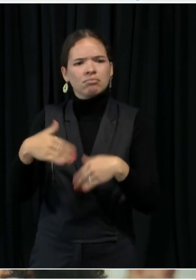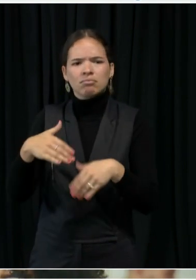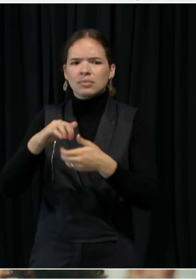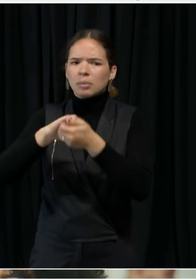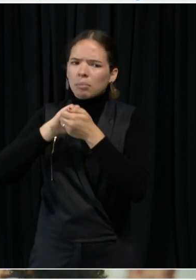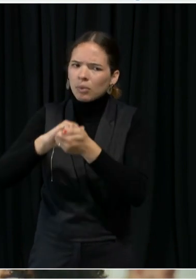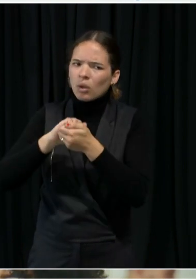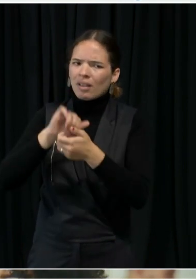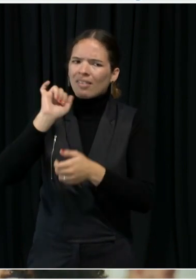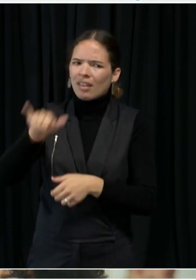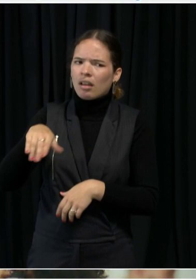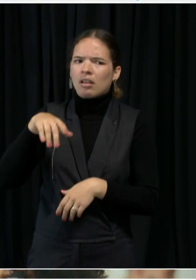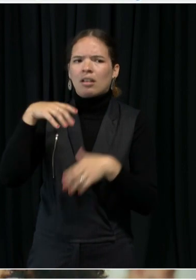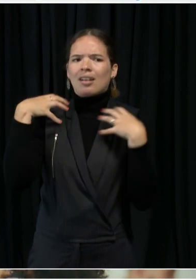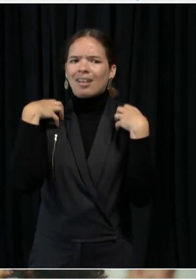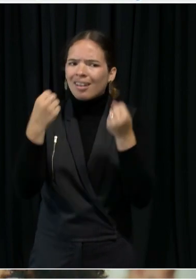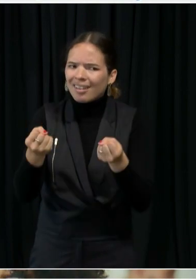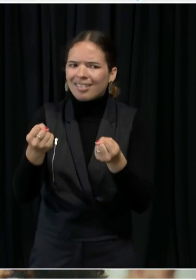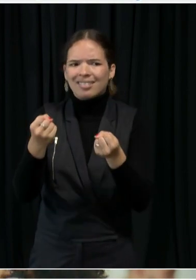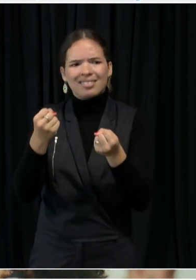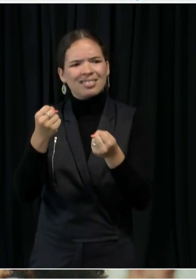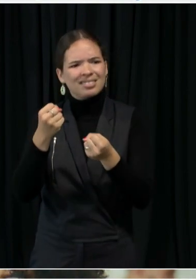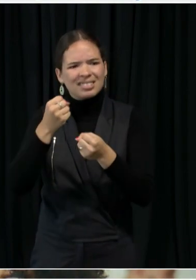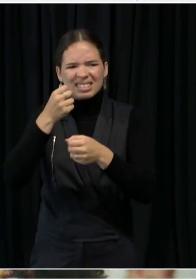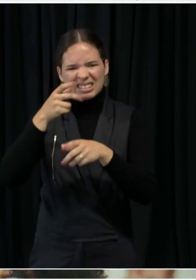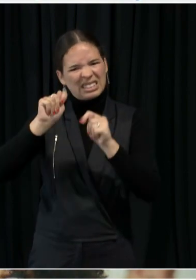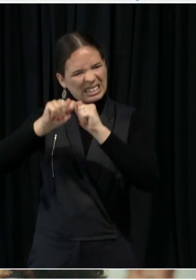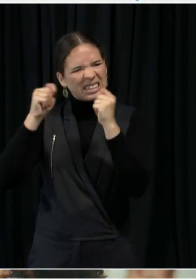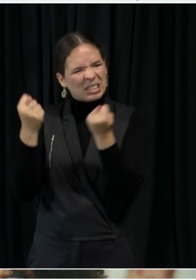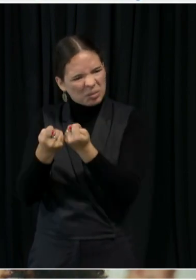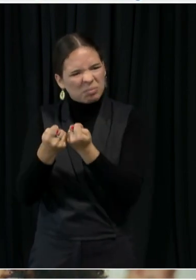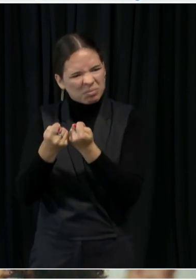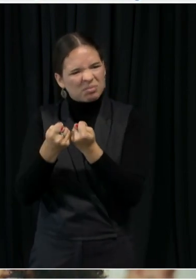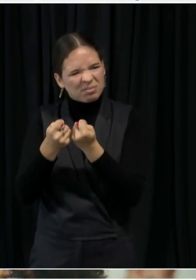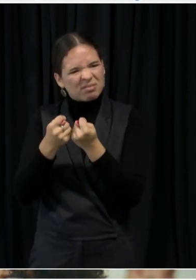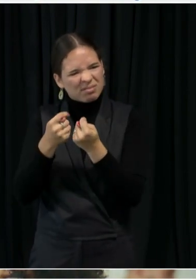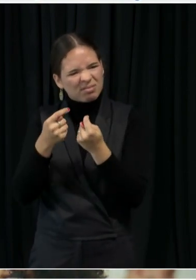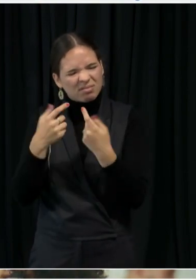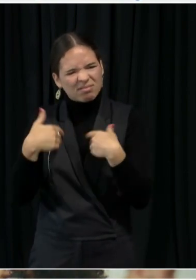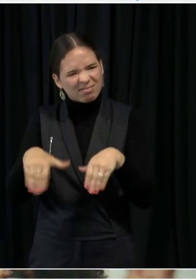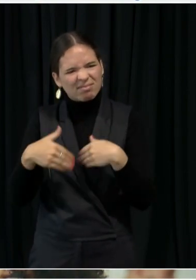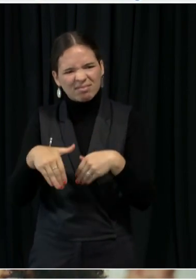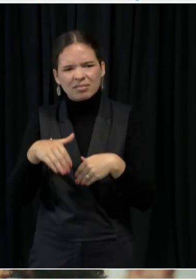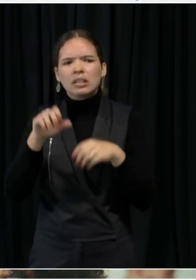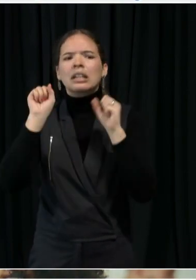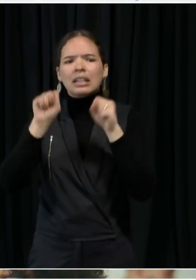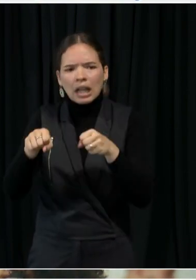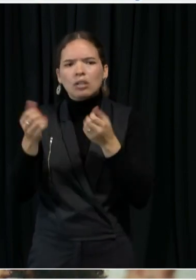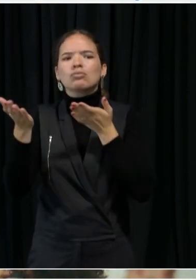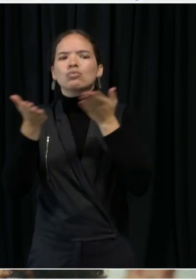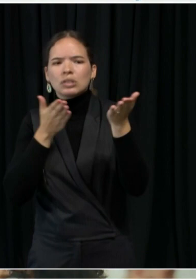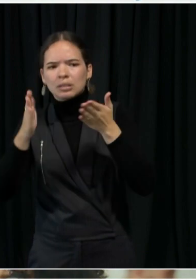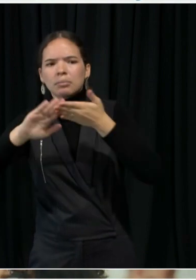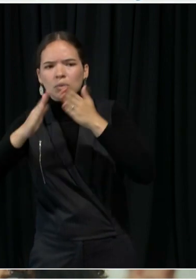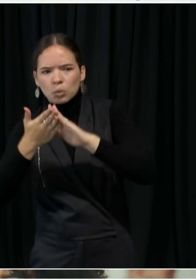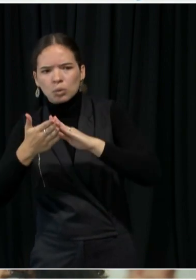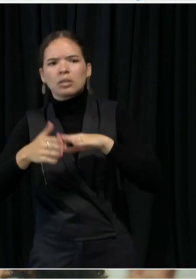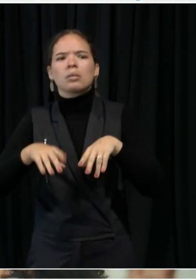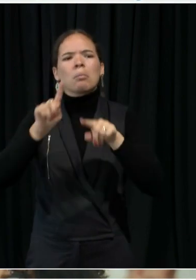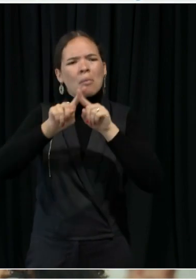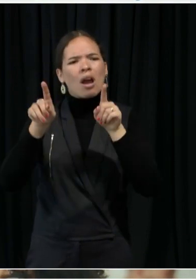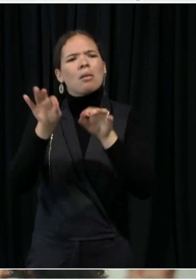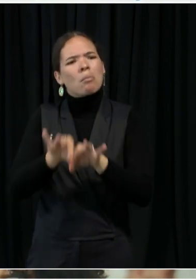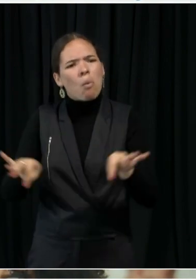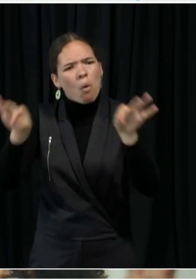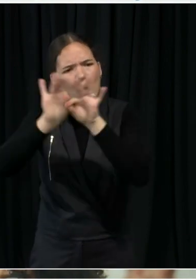real team sport, if you haven't ever noticed it. Yes, it's serving the community, so the community is a really important partnership. Our patients'